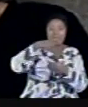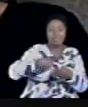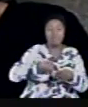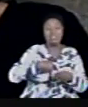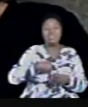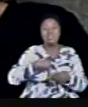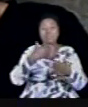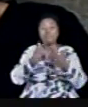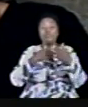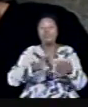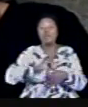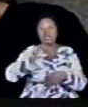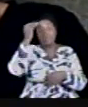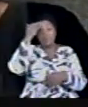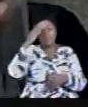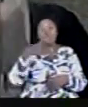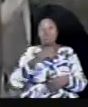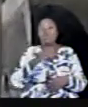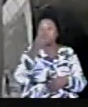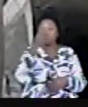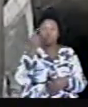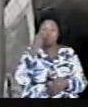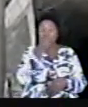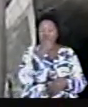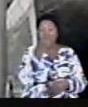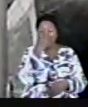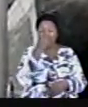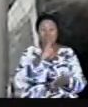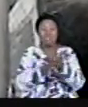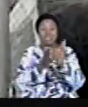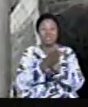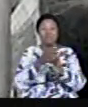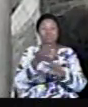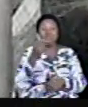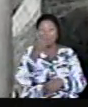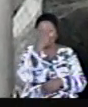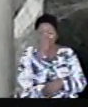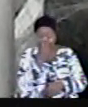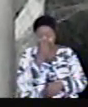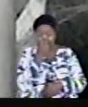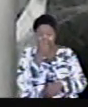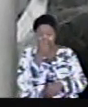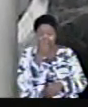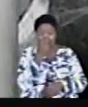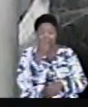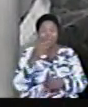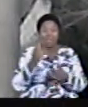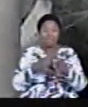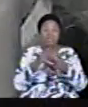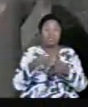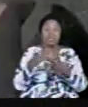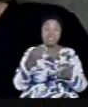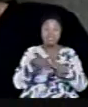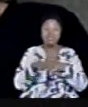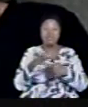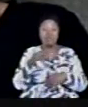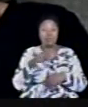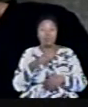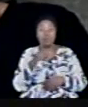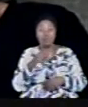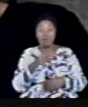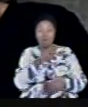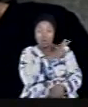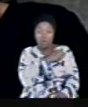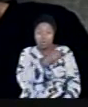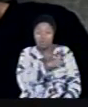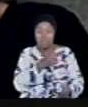my 2 eyes got blind, totally blind. Went to the hospital. They said the eye, I cannot see